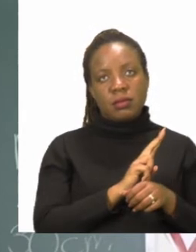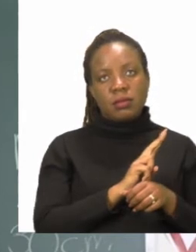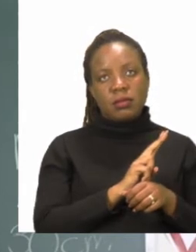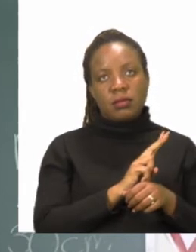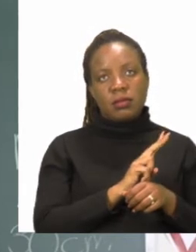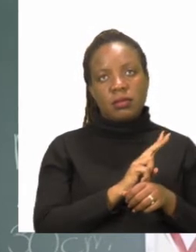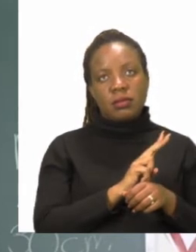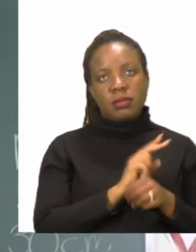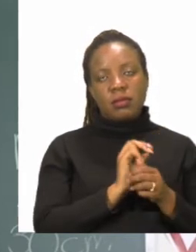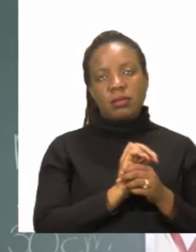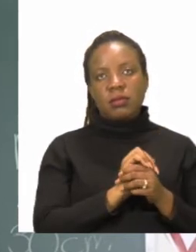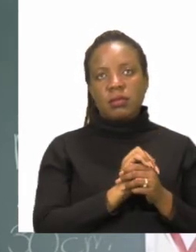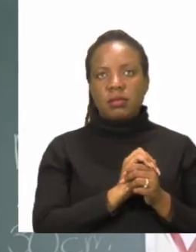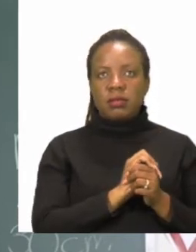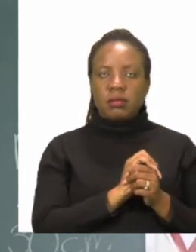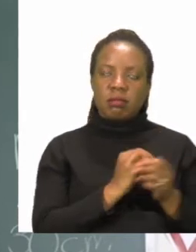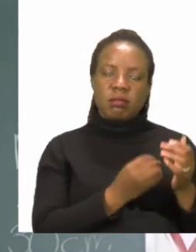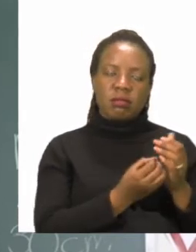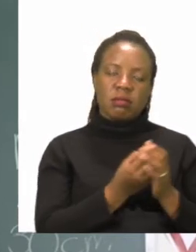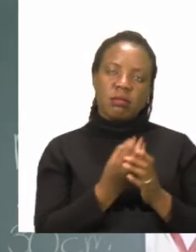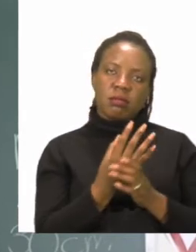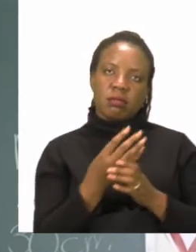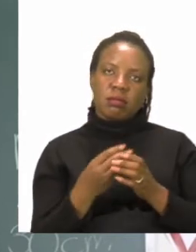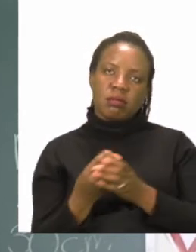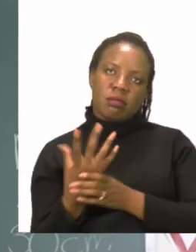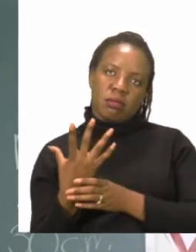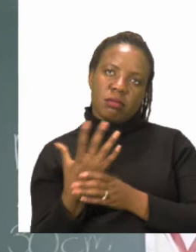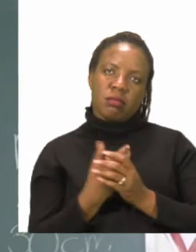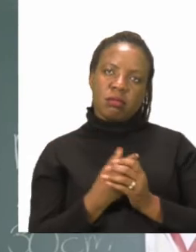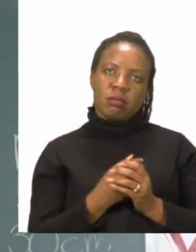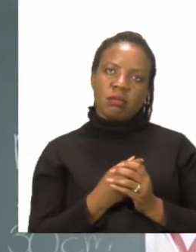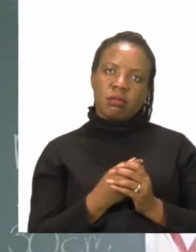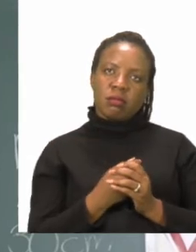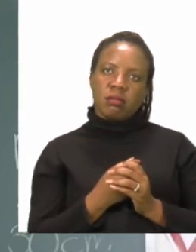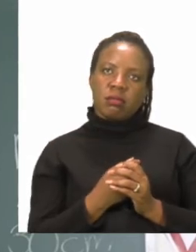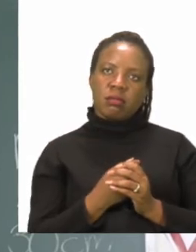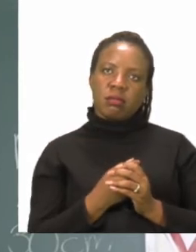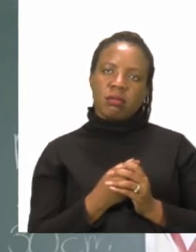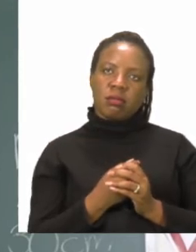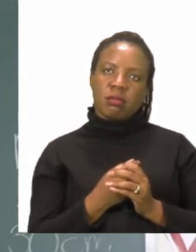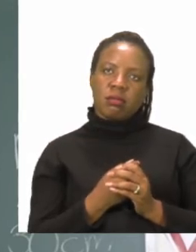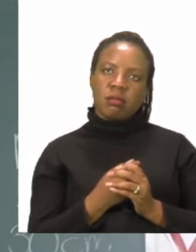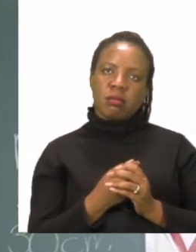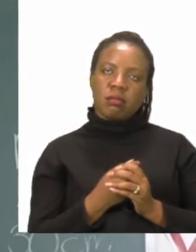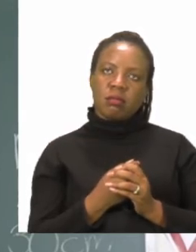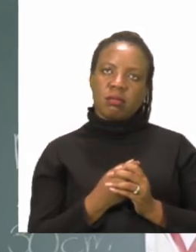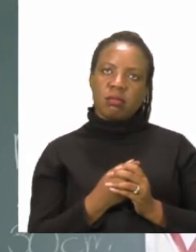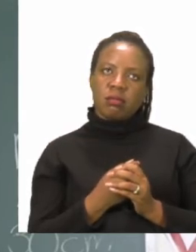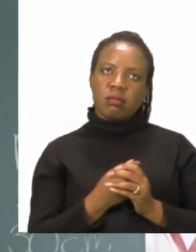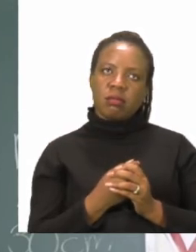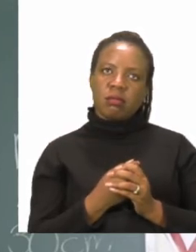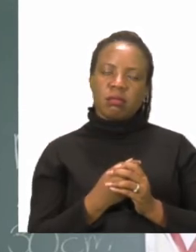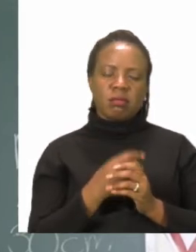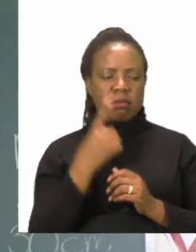is pot plants. Now, if you look at this line here,